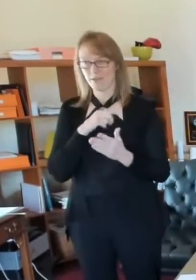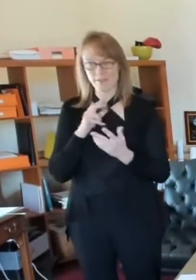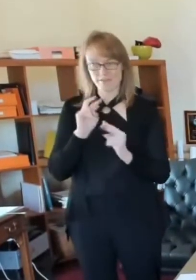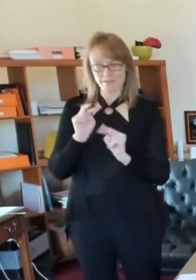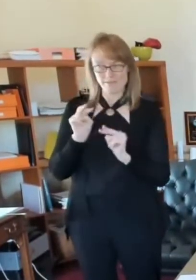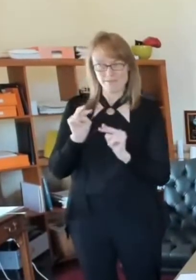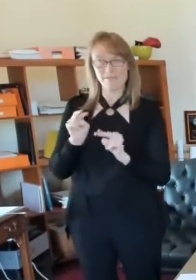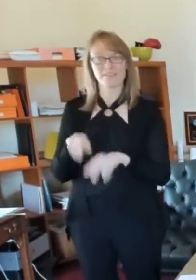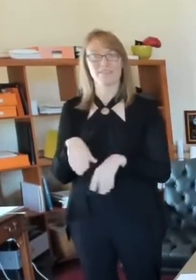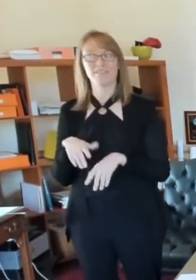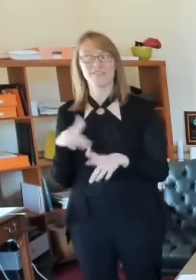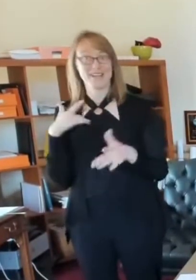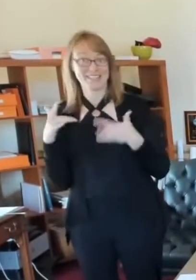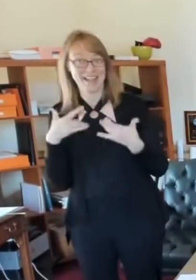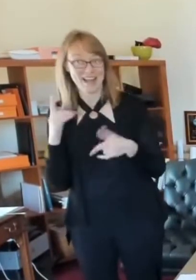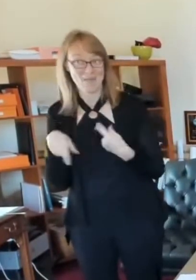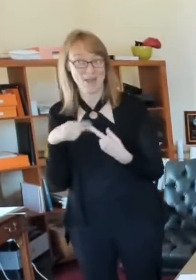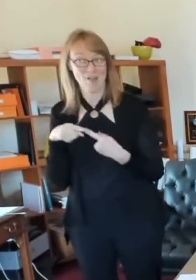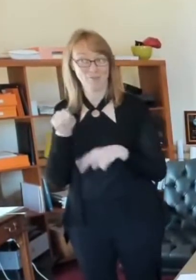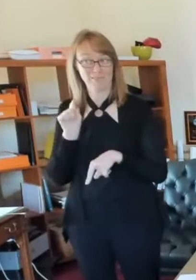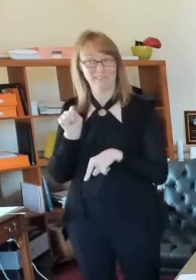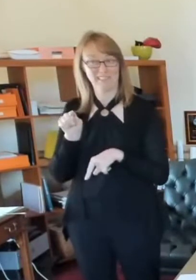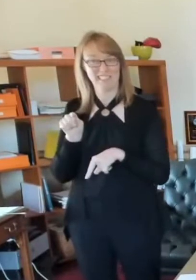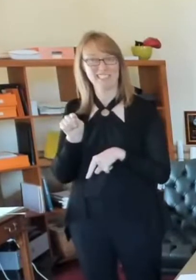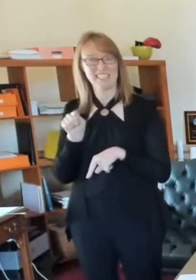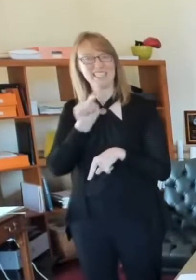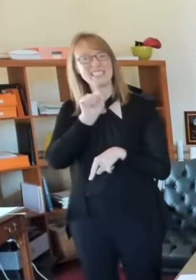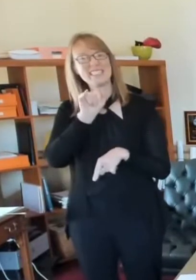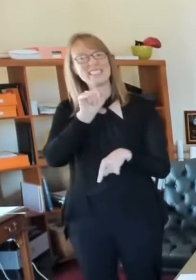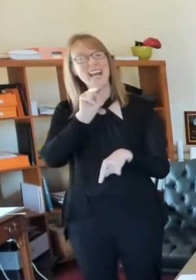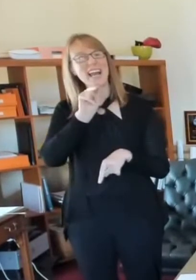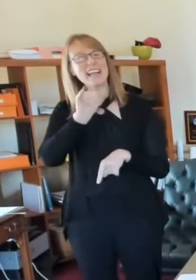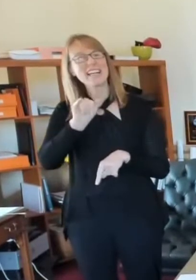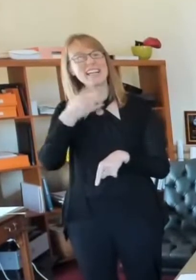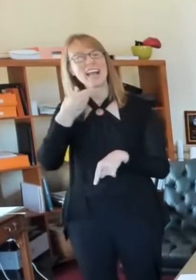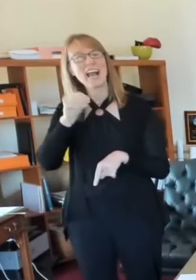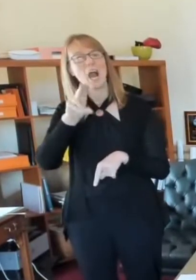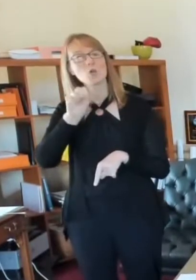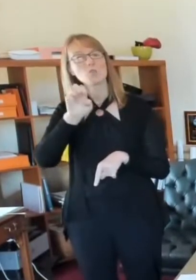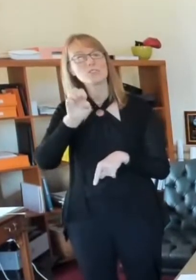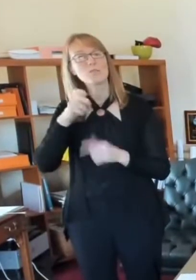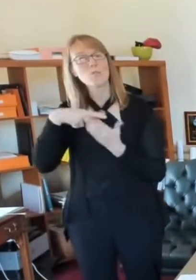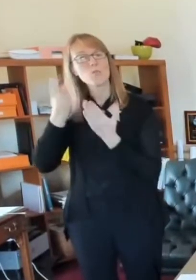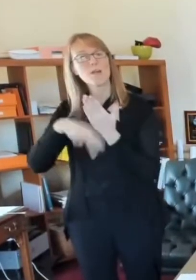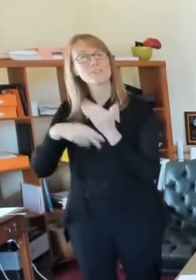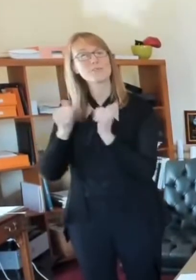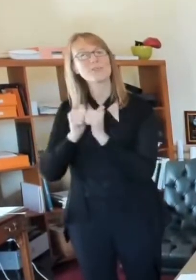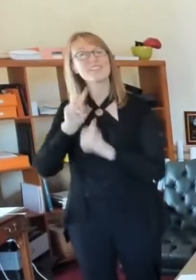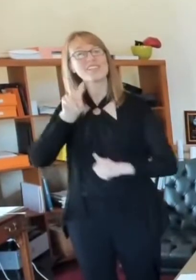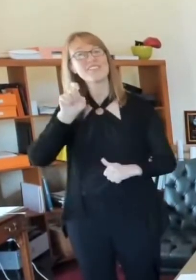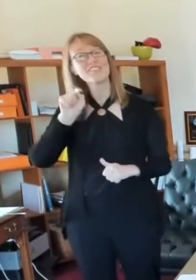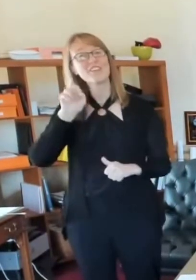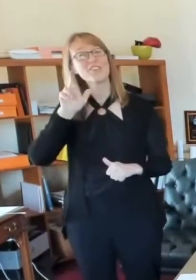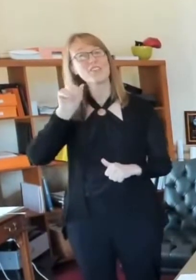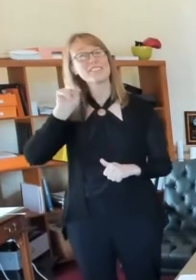very excited about it, I'll just mention it again, and that is the tiny house project for veterans with the Veterans Community